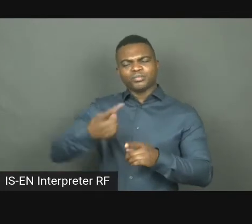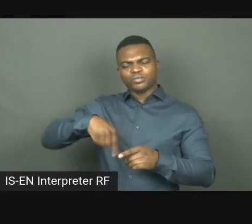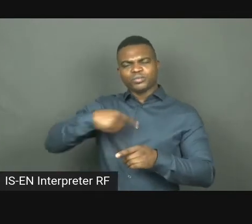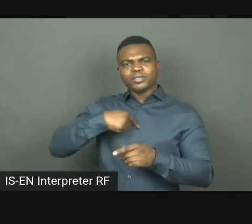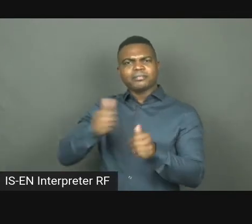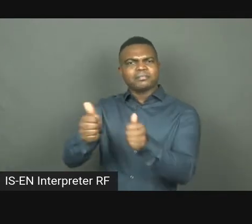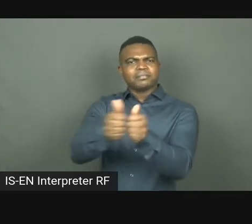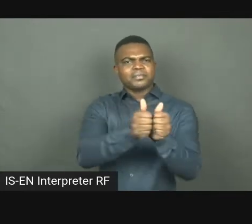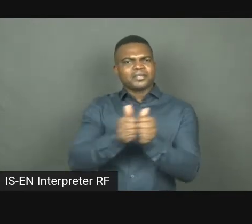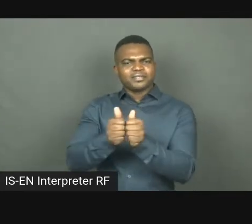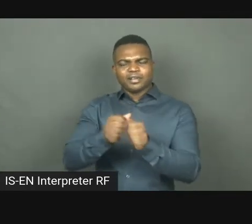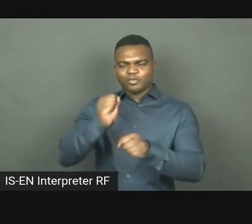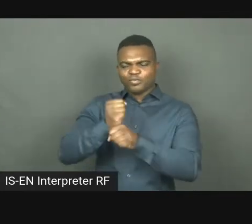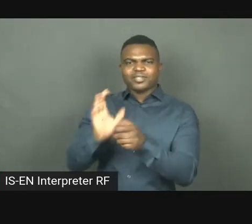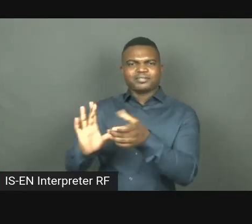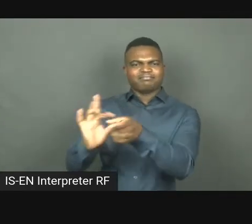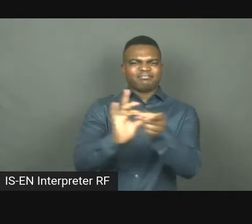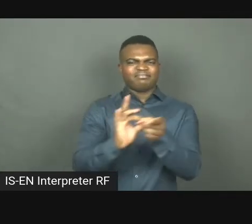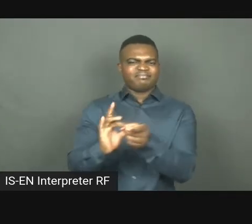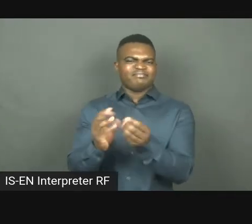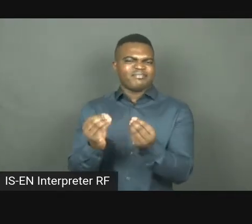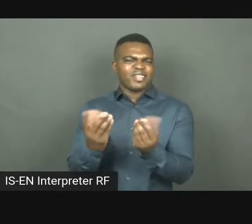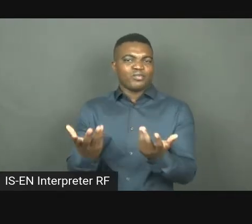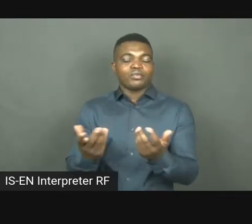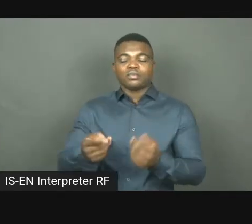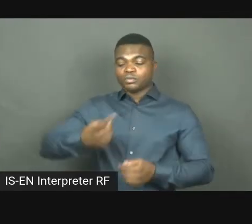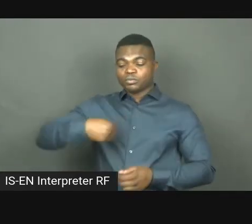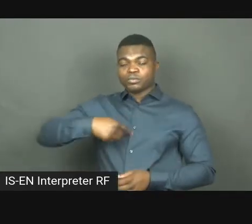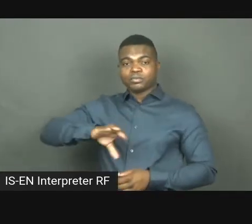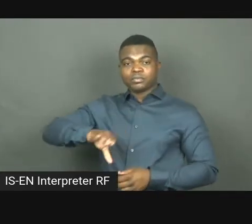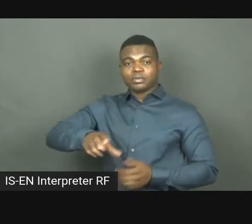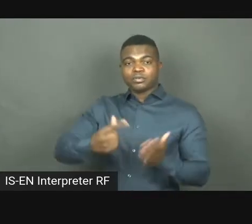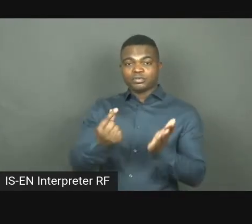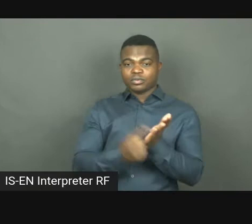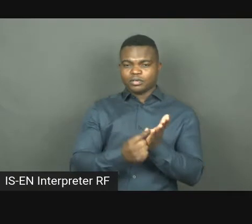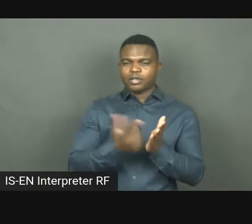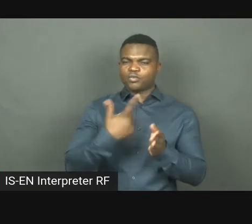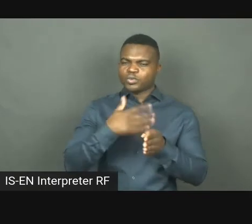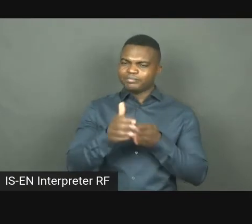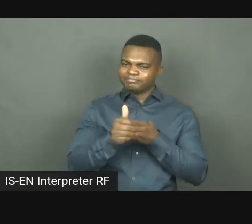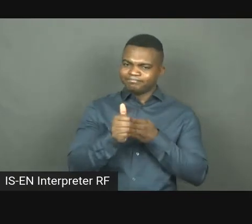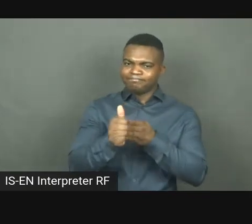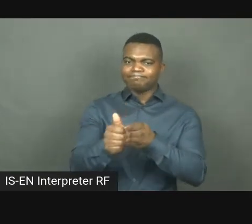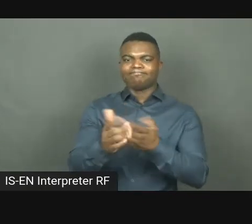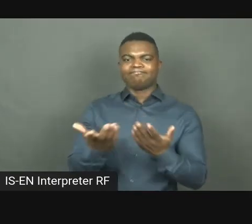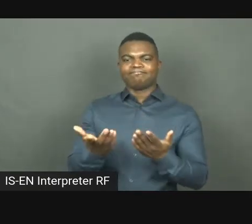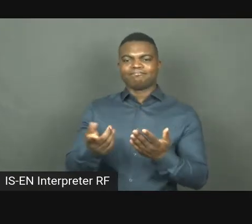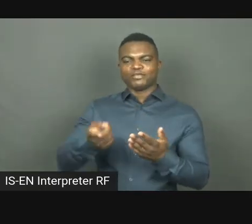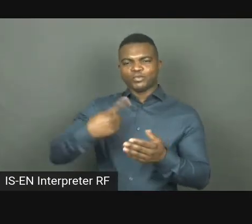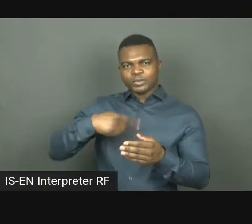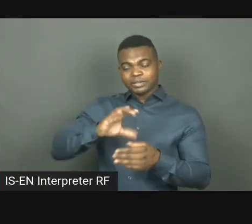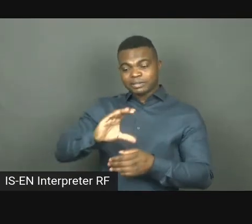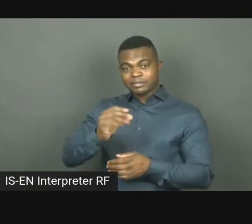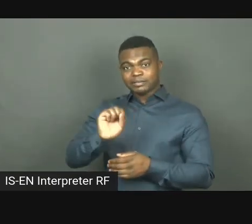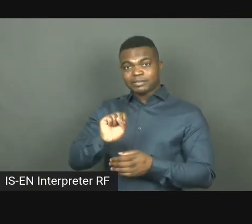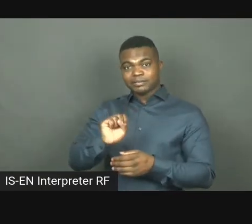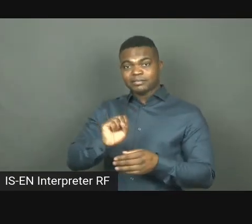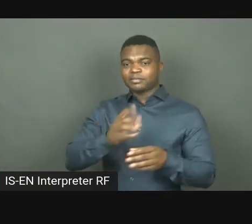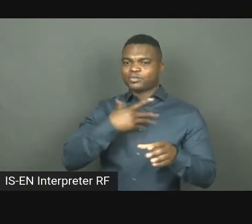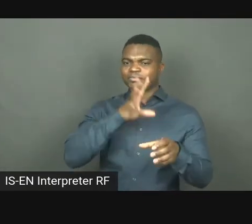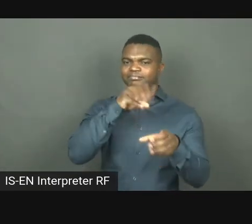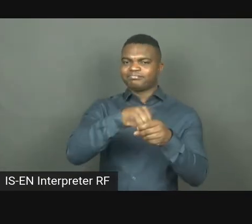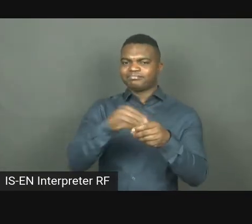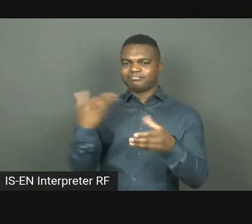it is beginning to bear fruit, but very far from where we want it. I'm also proud that the TPO Uganda has been